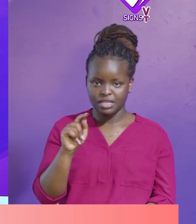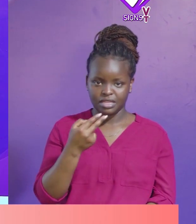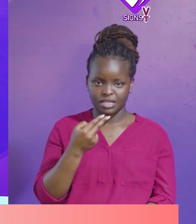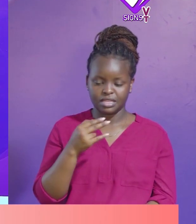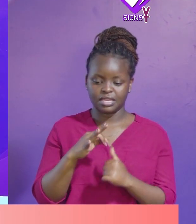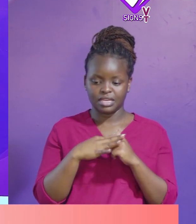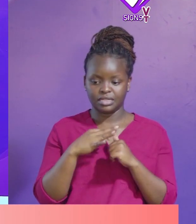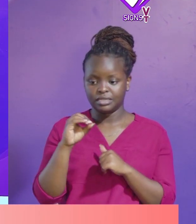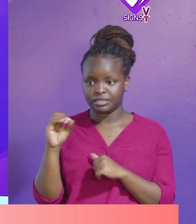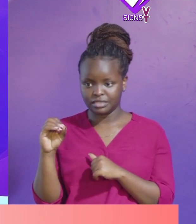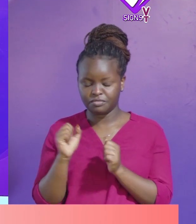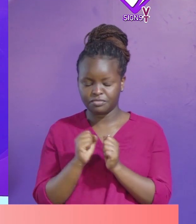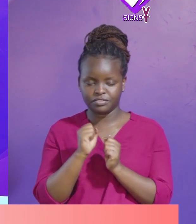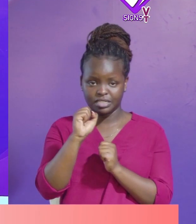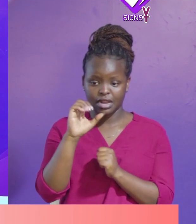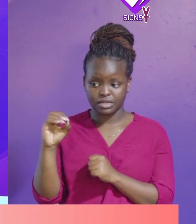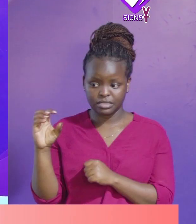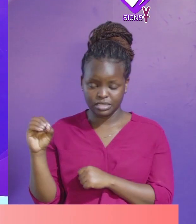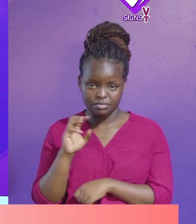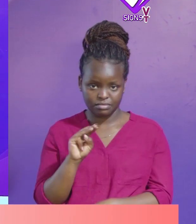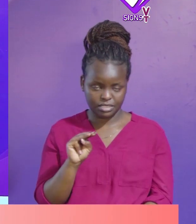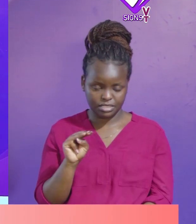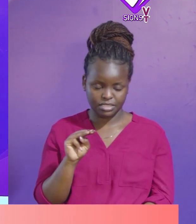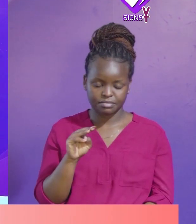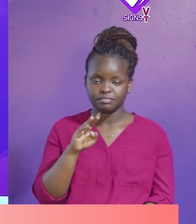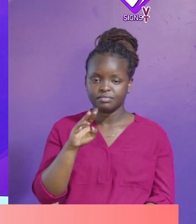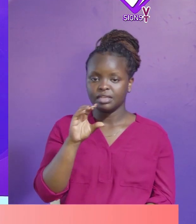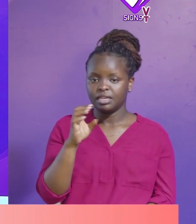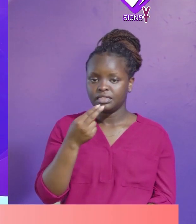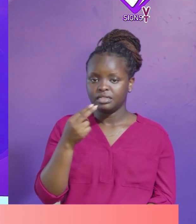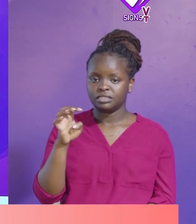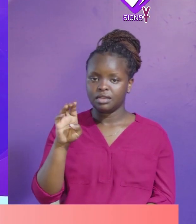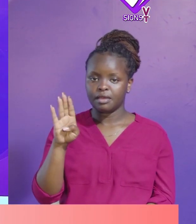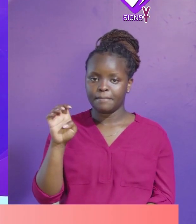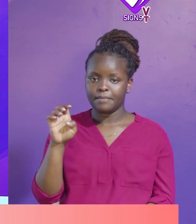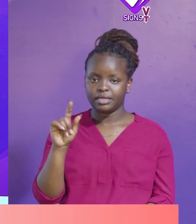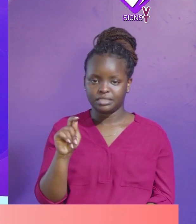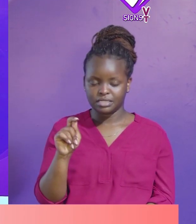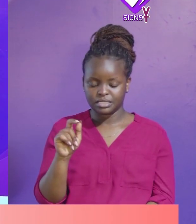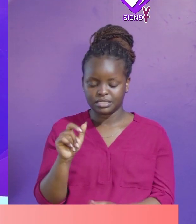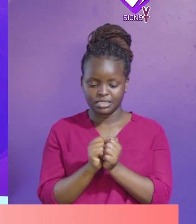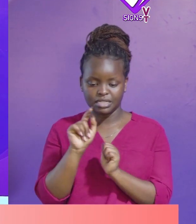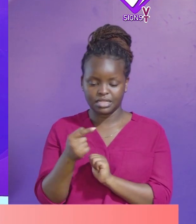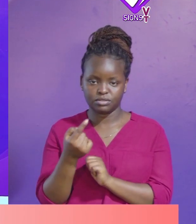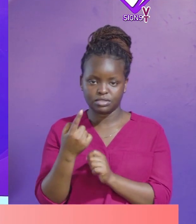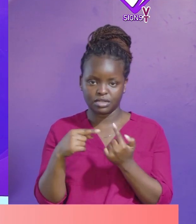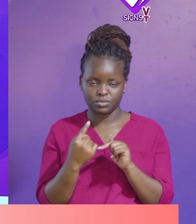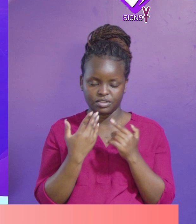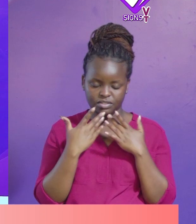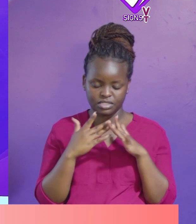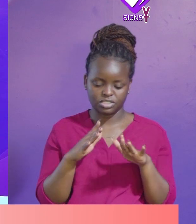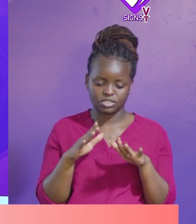We have Beatrice Chebet, she won women's 10,000 meters. We also have Beatrice Chebet, who also